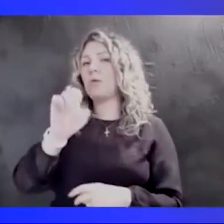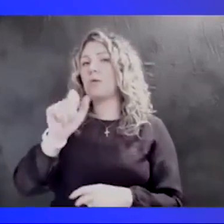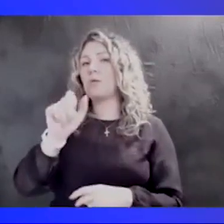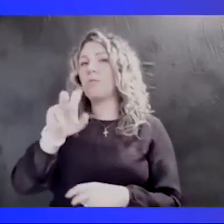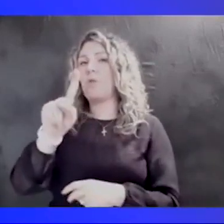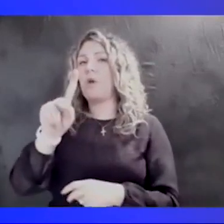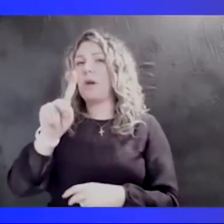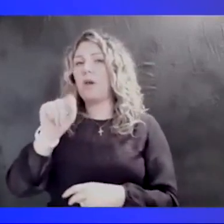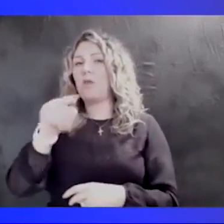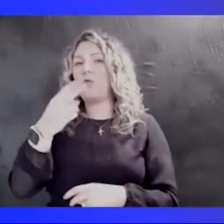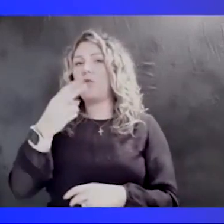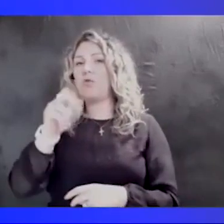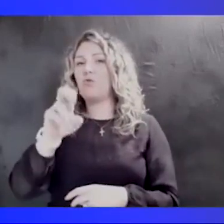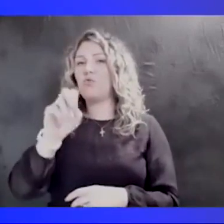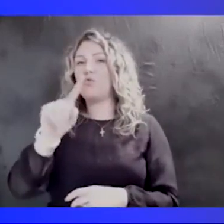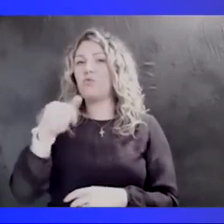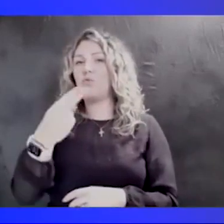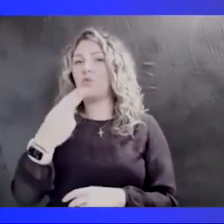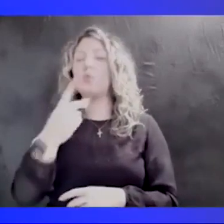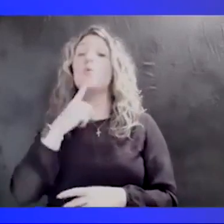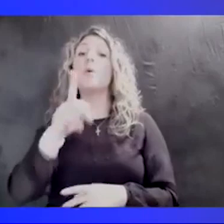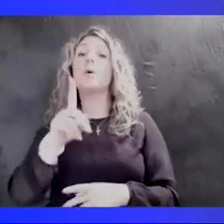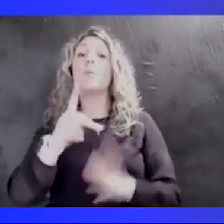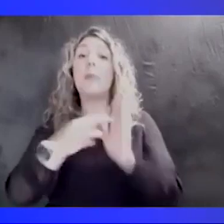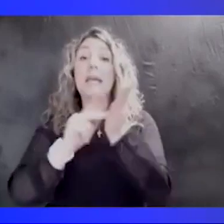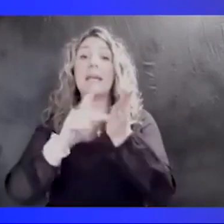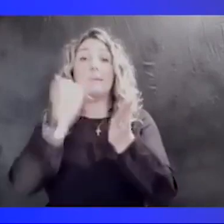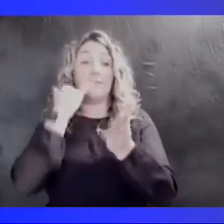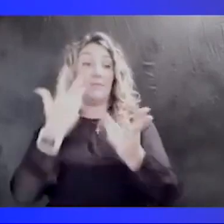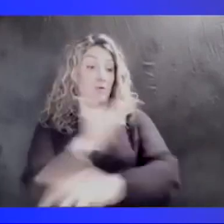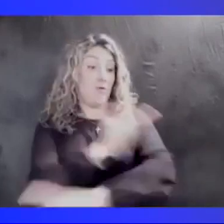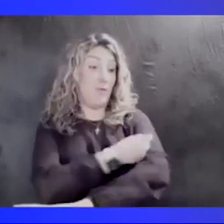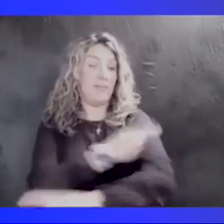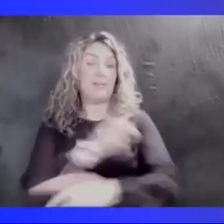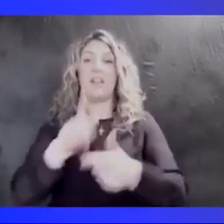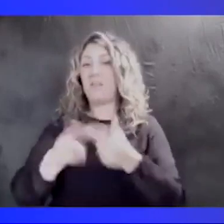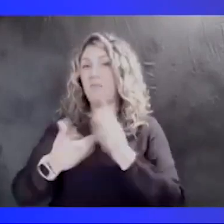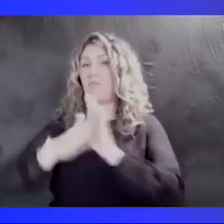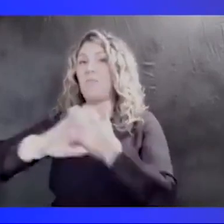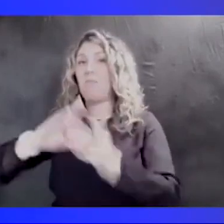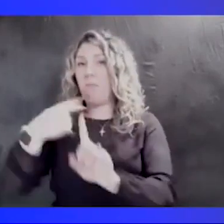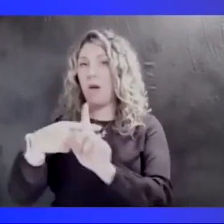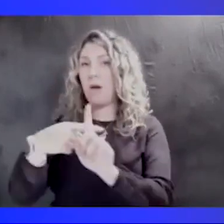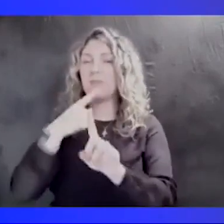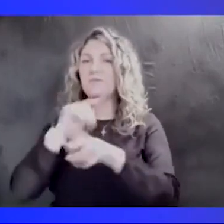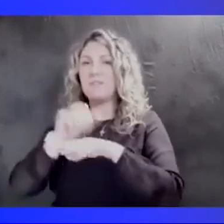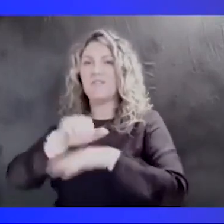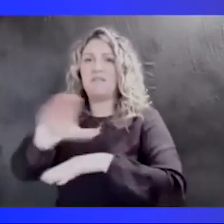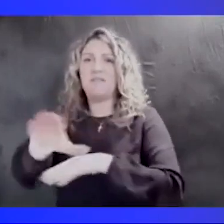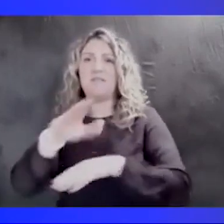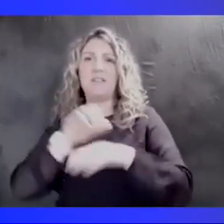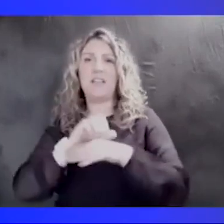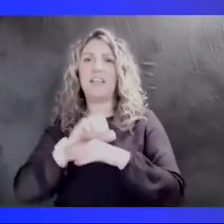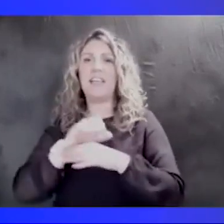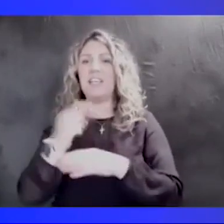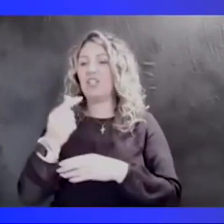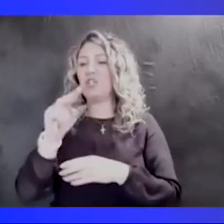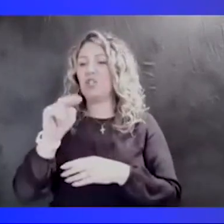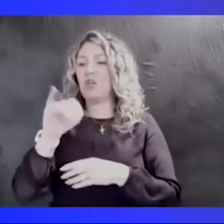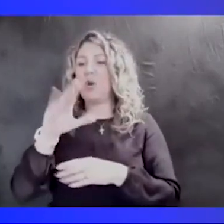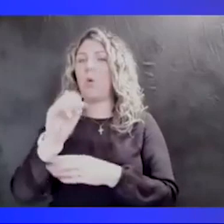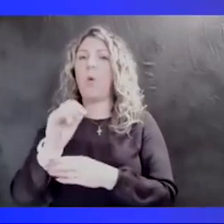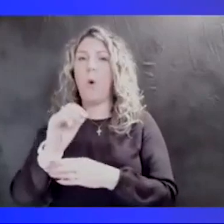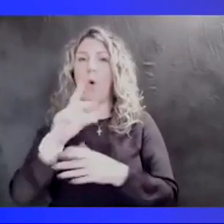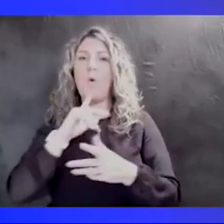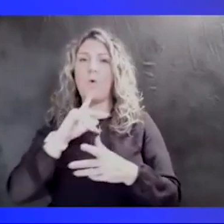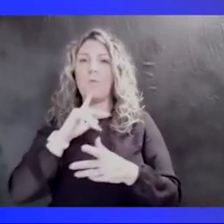we have a positive test. We are sending those ones for genomic sequencing. However, we don't always know what the results of that